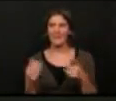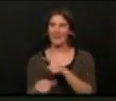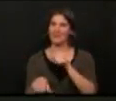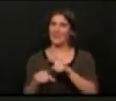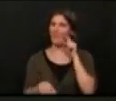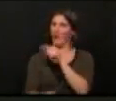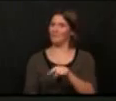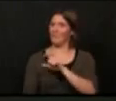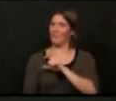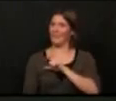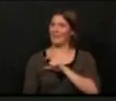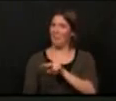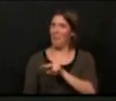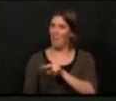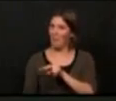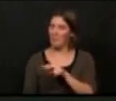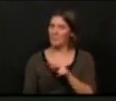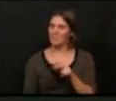because